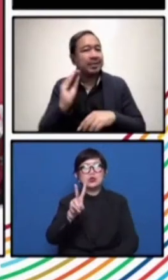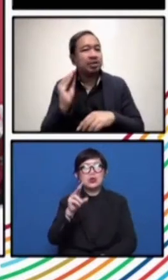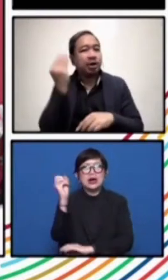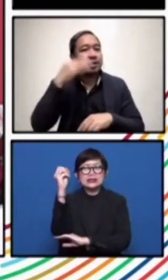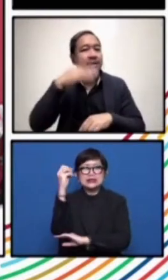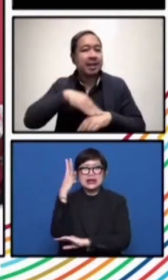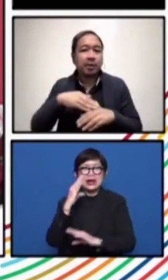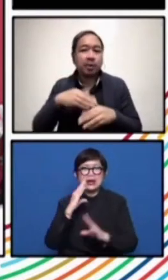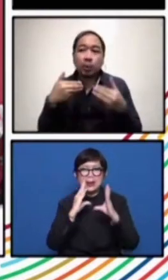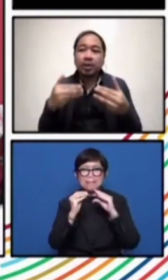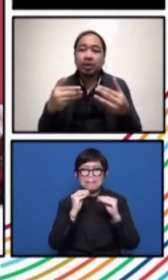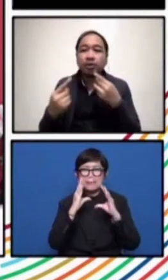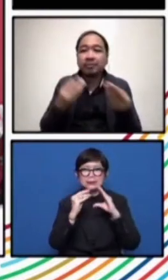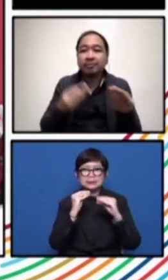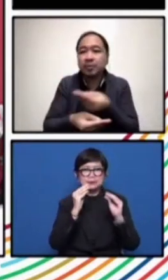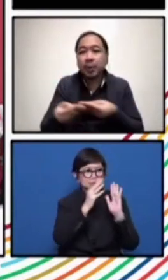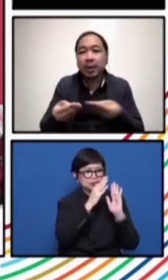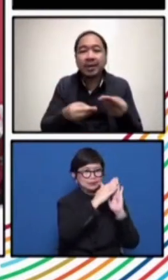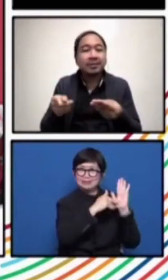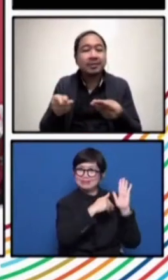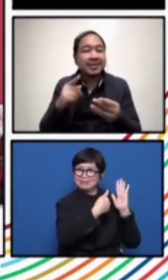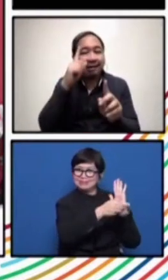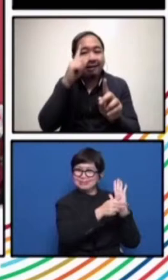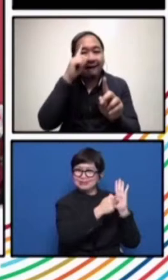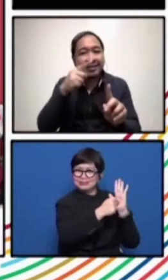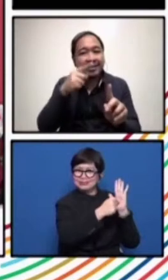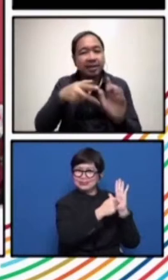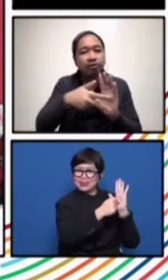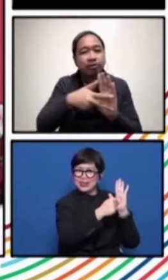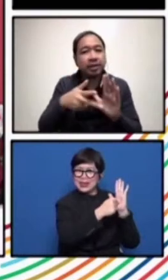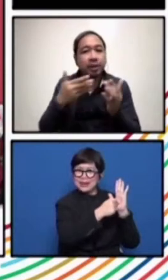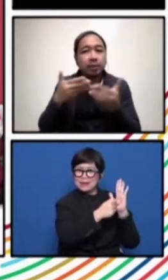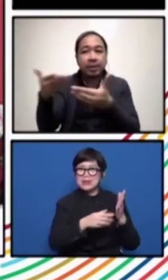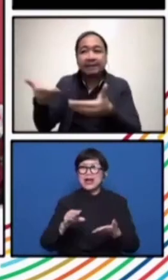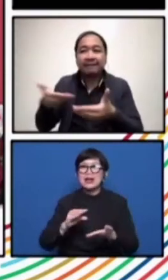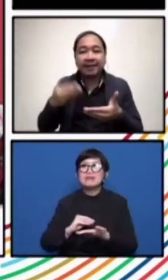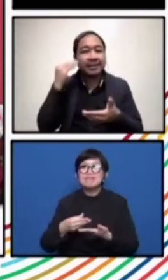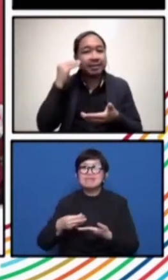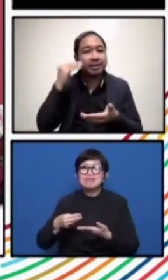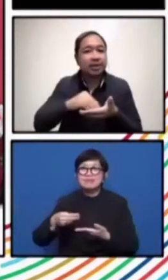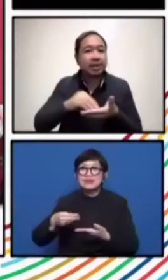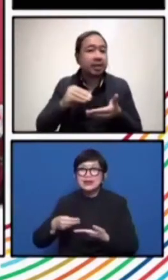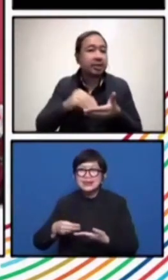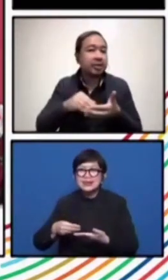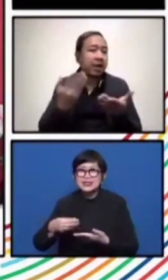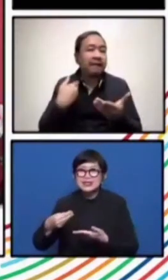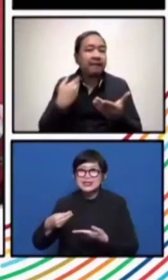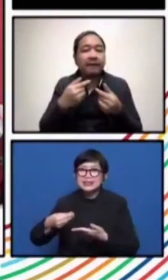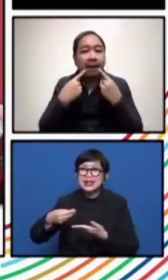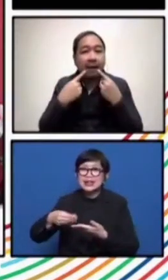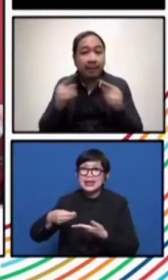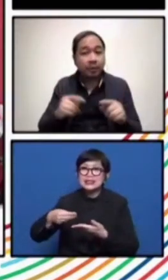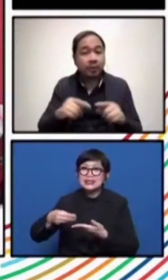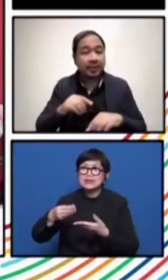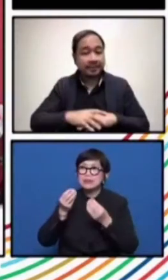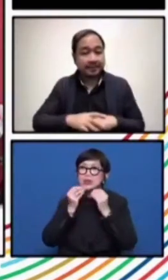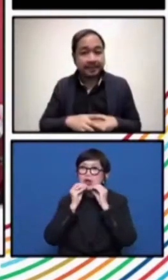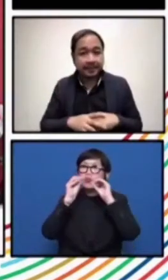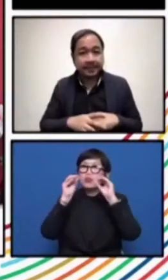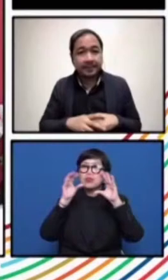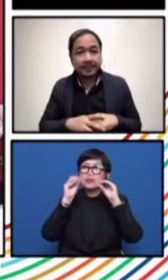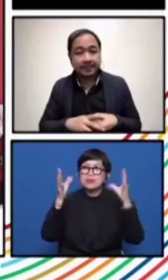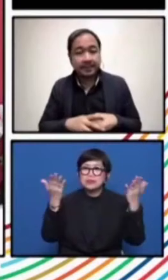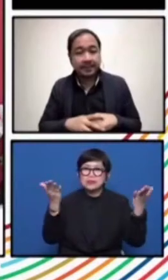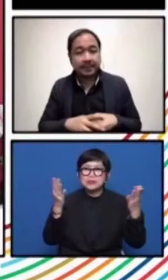agenda item three I would like to invite the secretary to provide some housekeeping announcements thank you very thank you very much